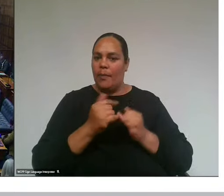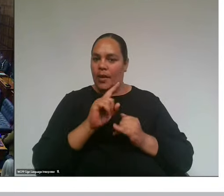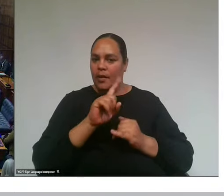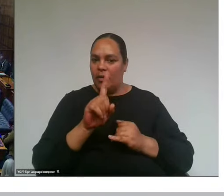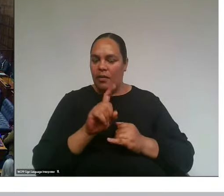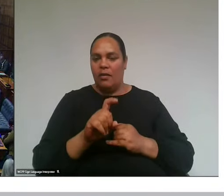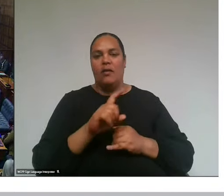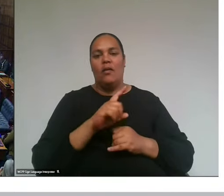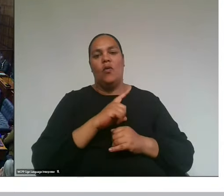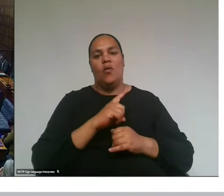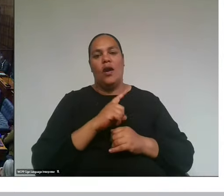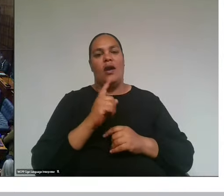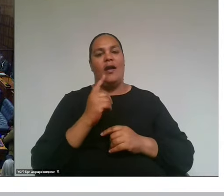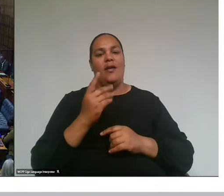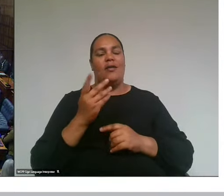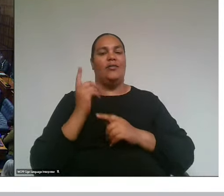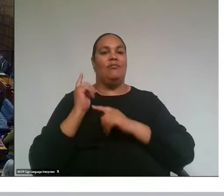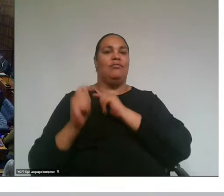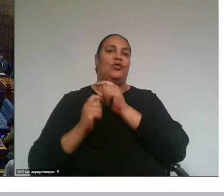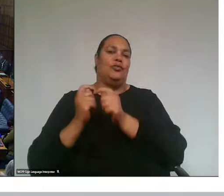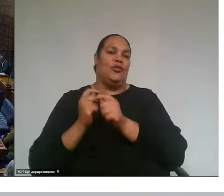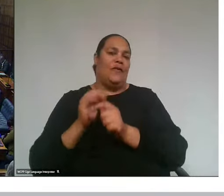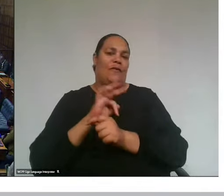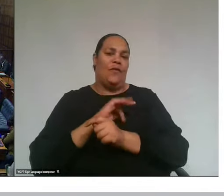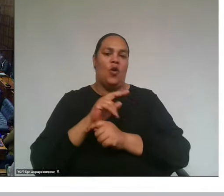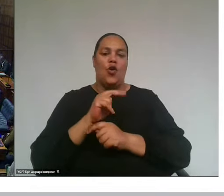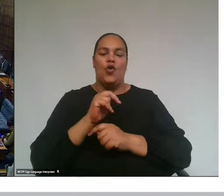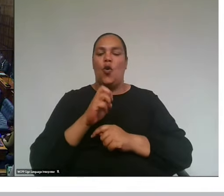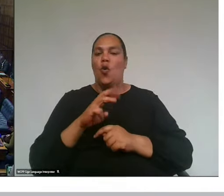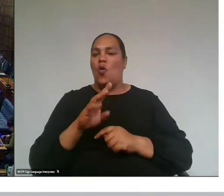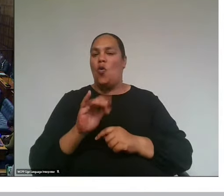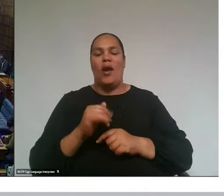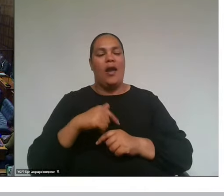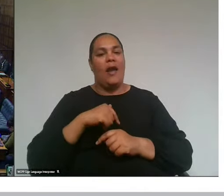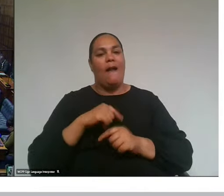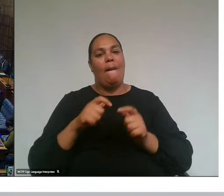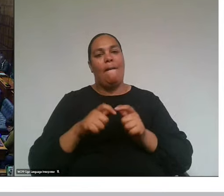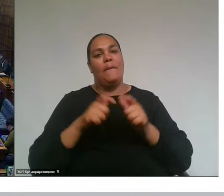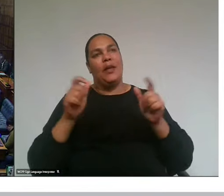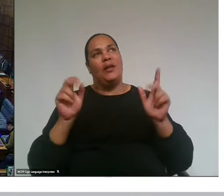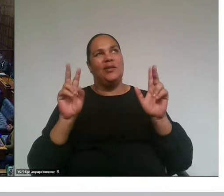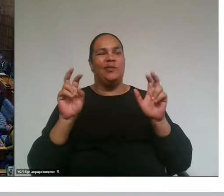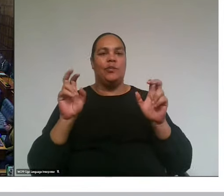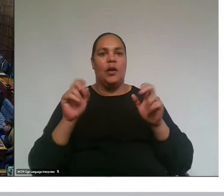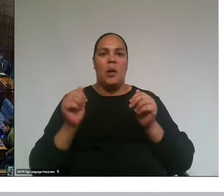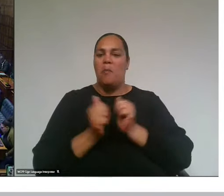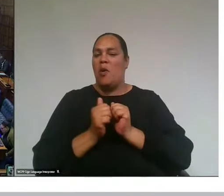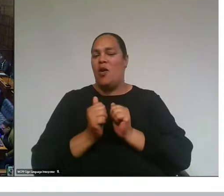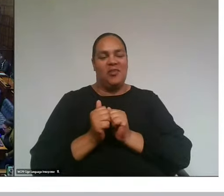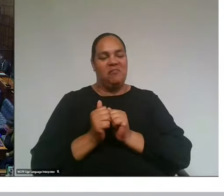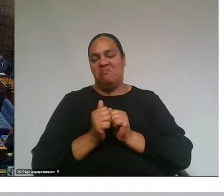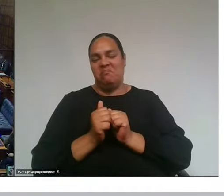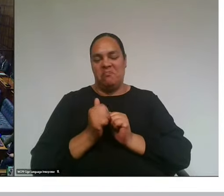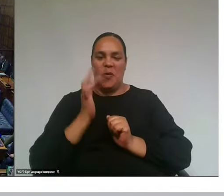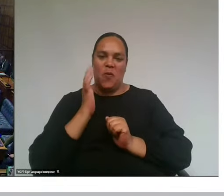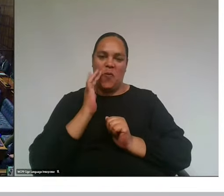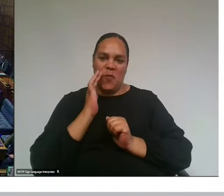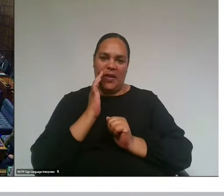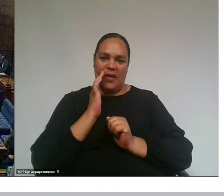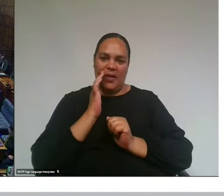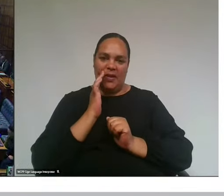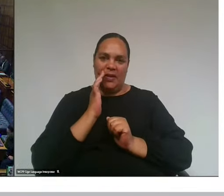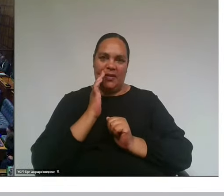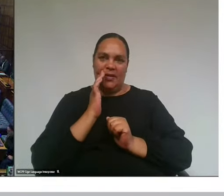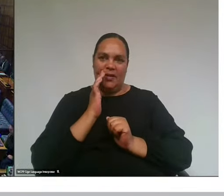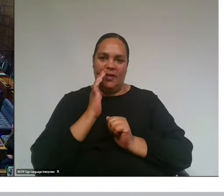because traditionally you know Norway wasn't one of our biggest can I call it Partners when it comes to